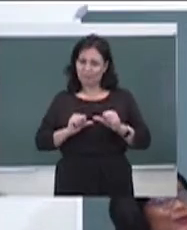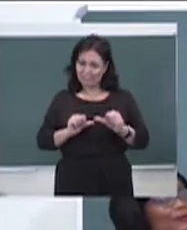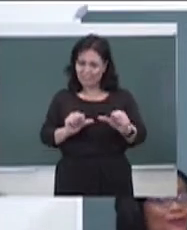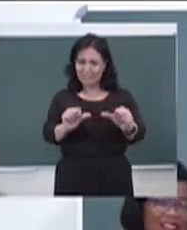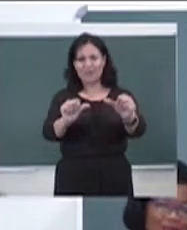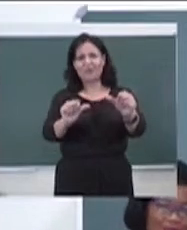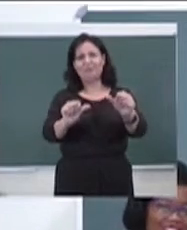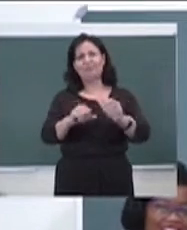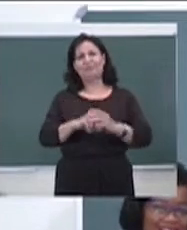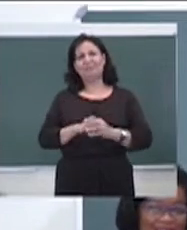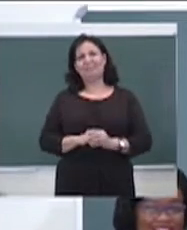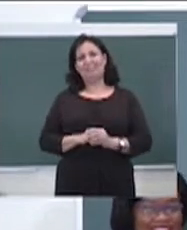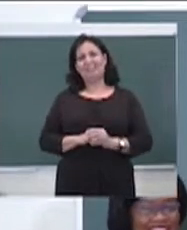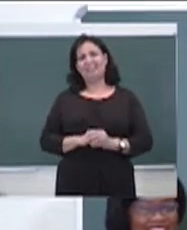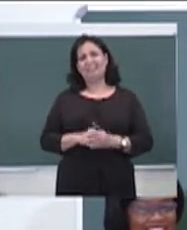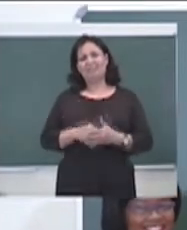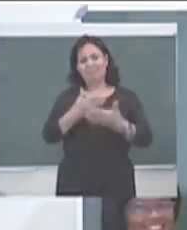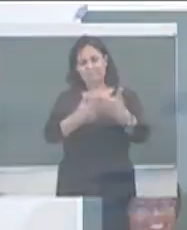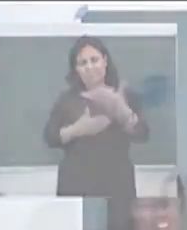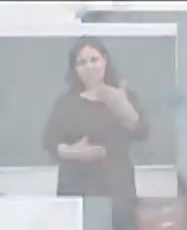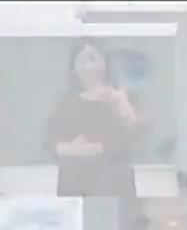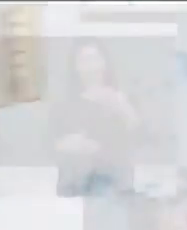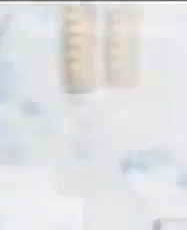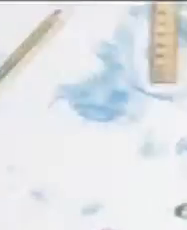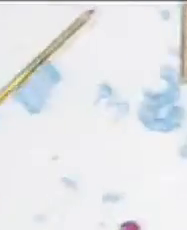please do by yourselves.